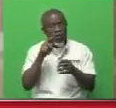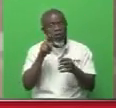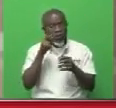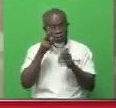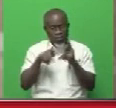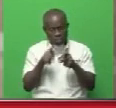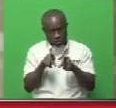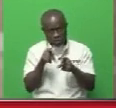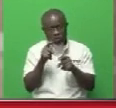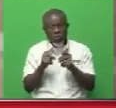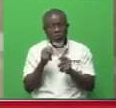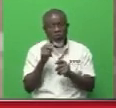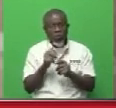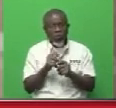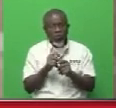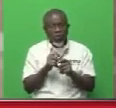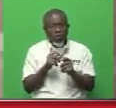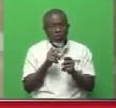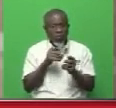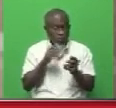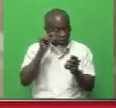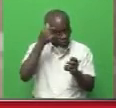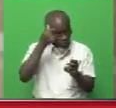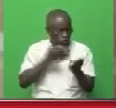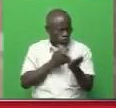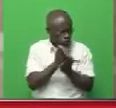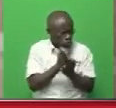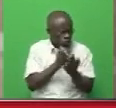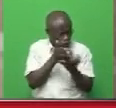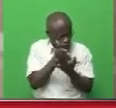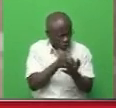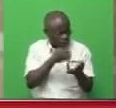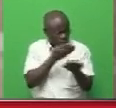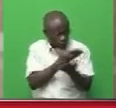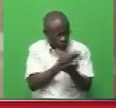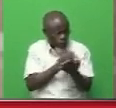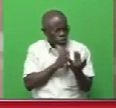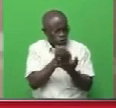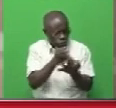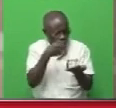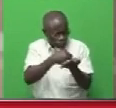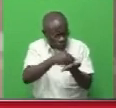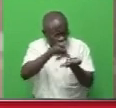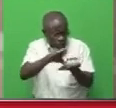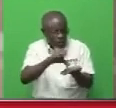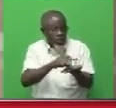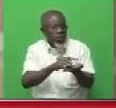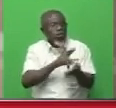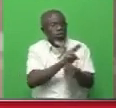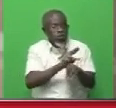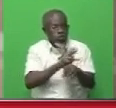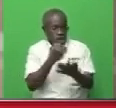its budget, through its expenditure, continues to use the treasury to further